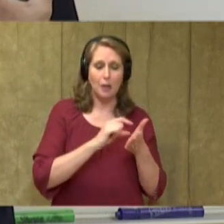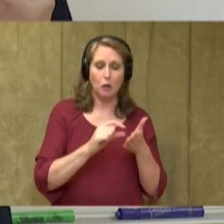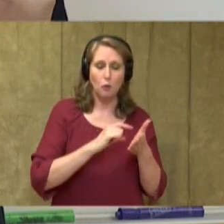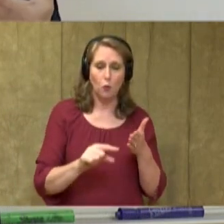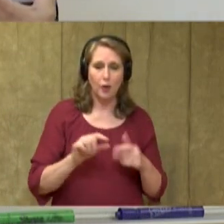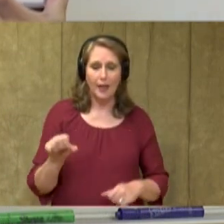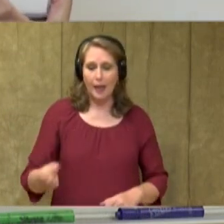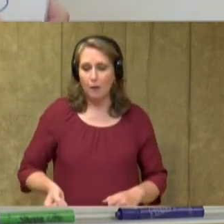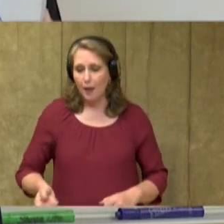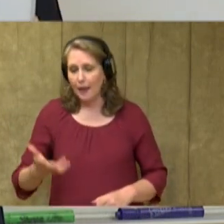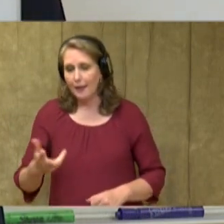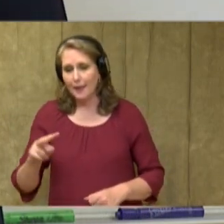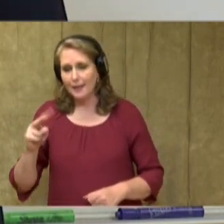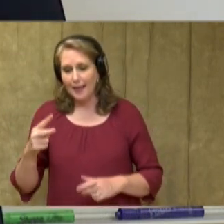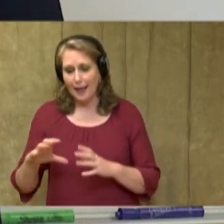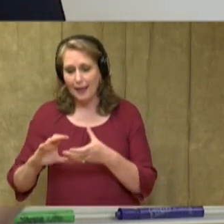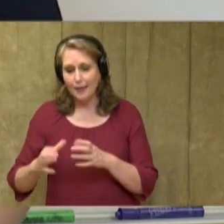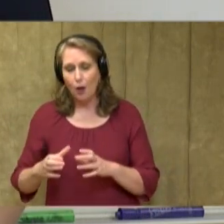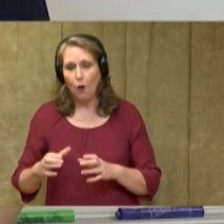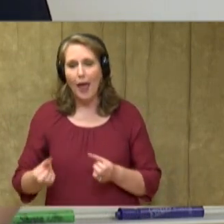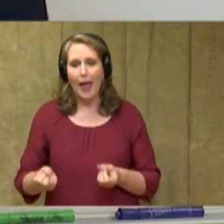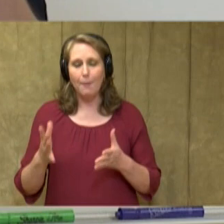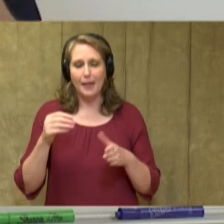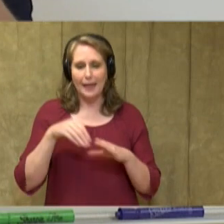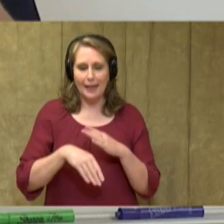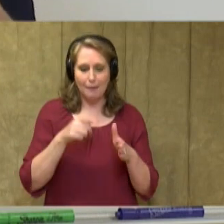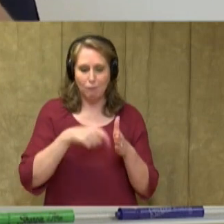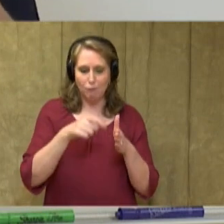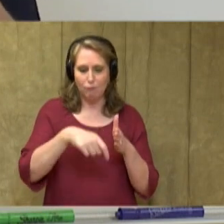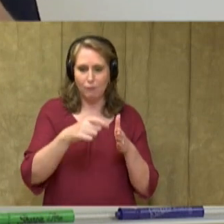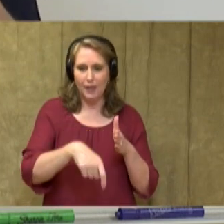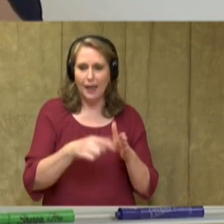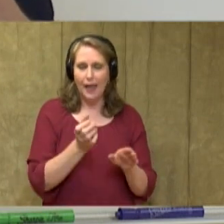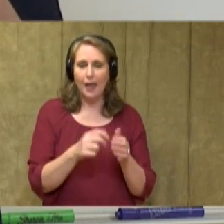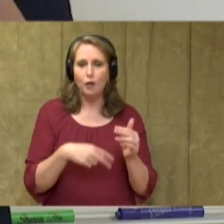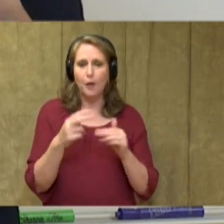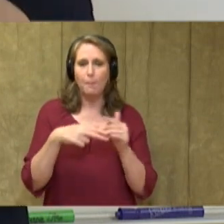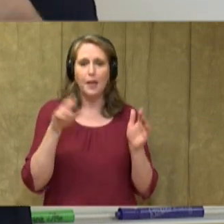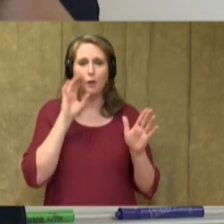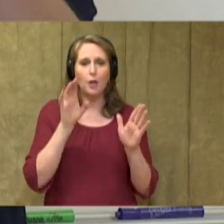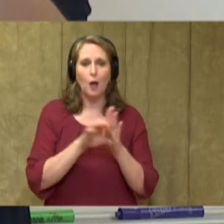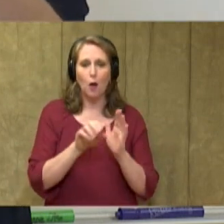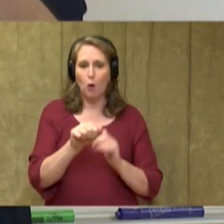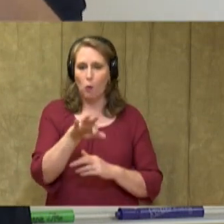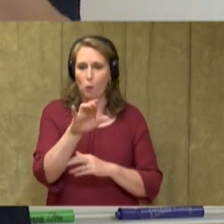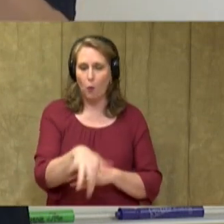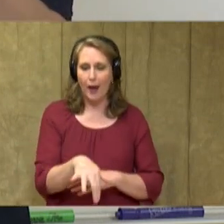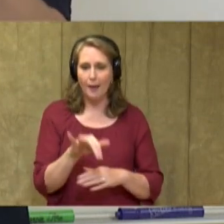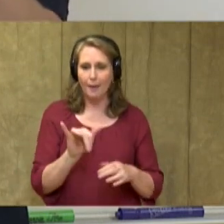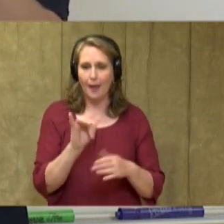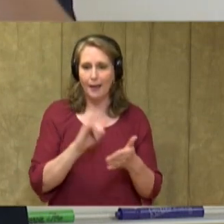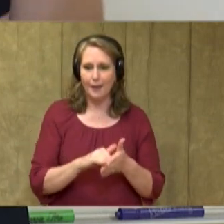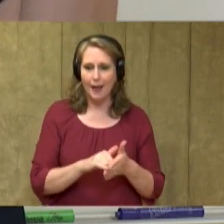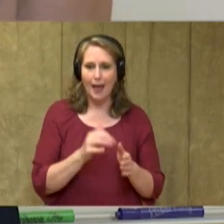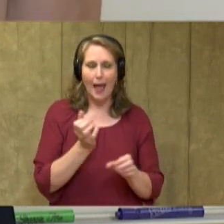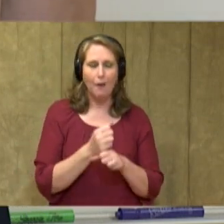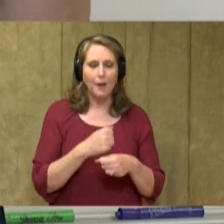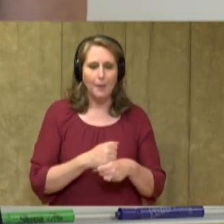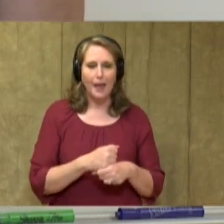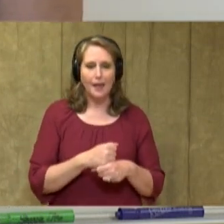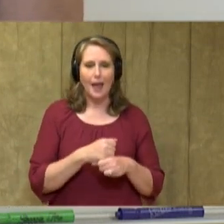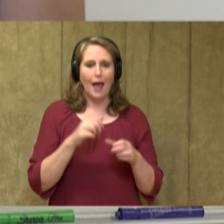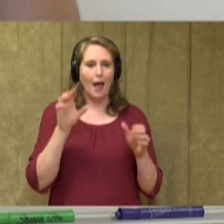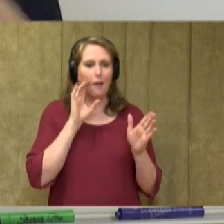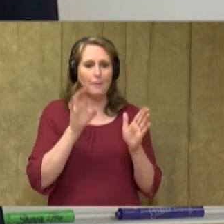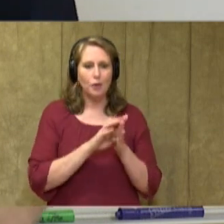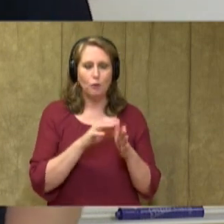and the other number to tell you how many is in each row, and you can build an array like that. So I would make an array with 3 rows and 4